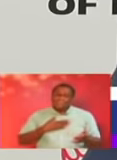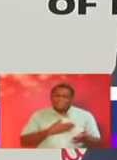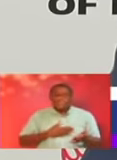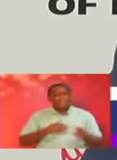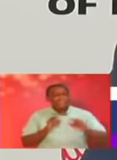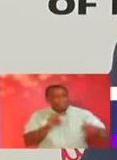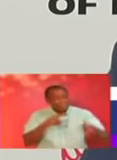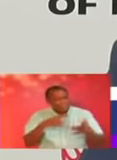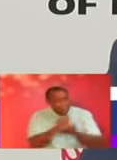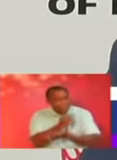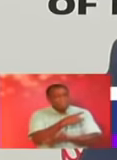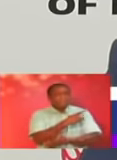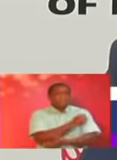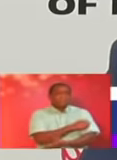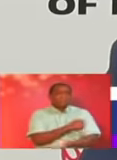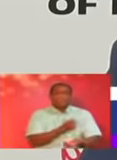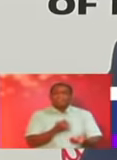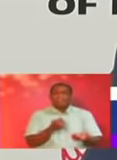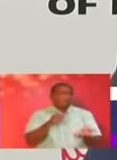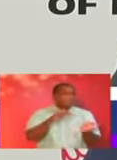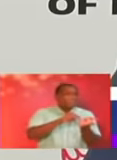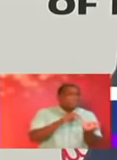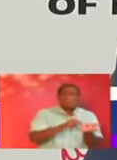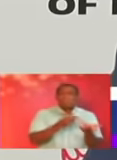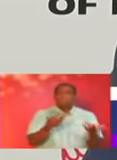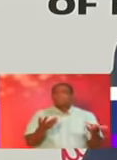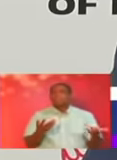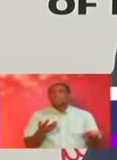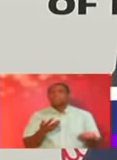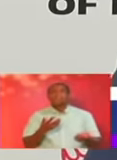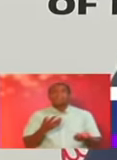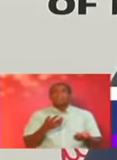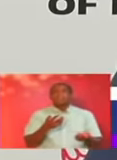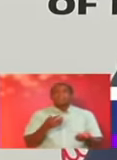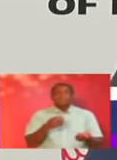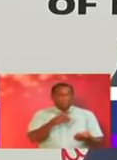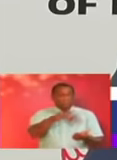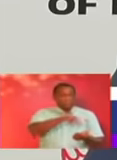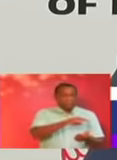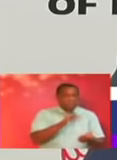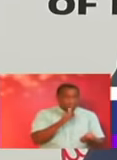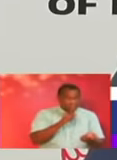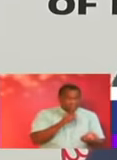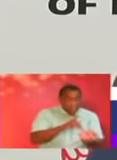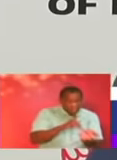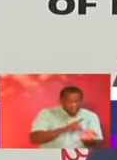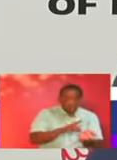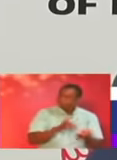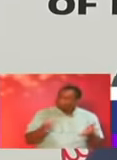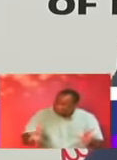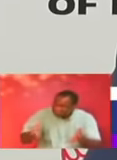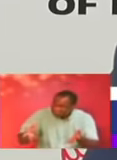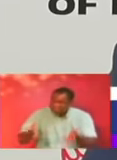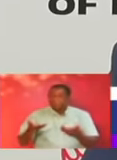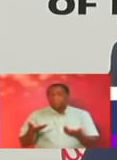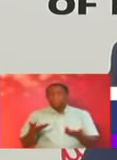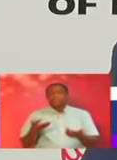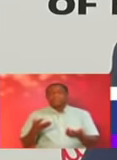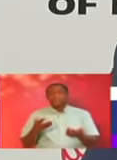our non-clinical staff, our non-doctor staff, from nurses, patient